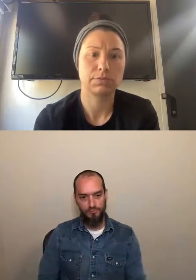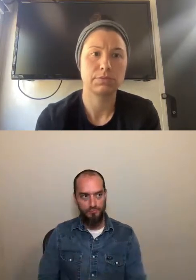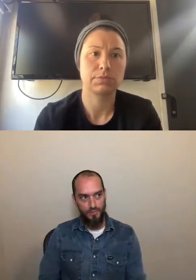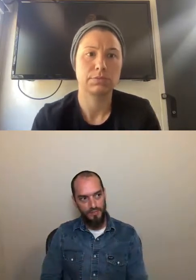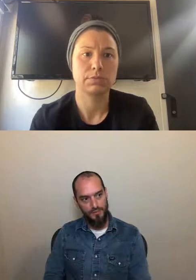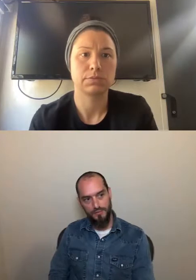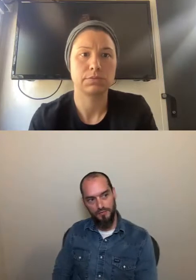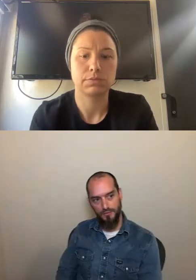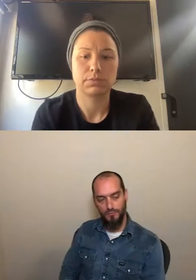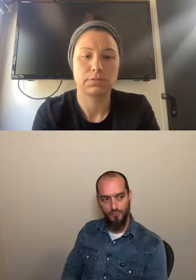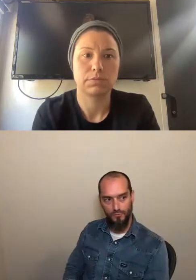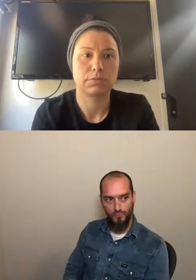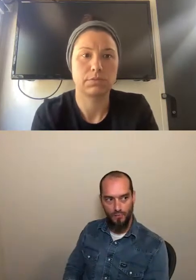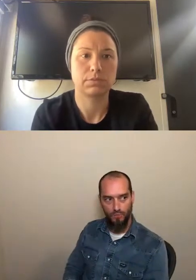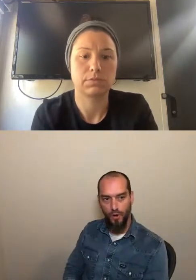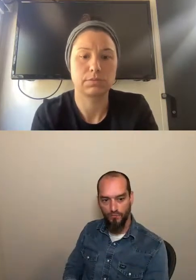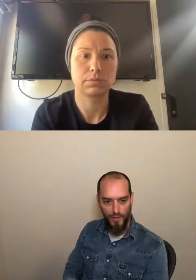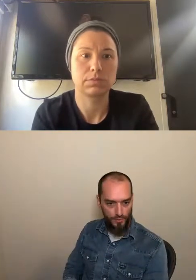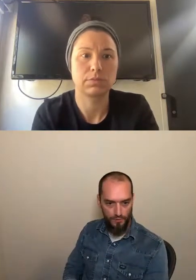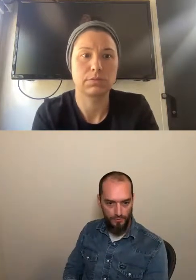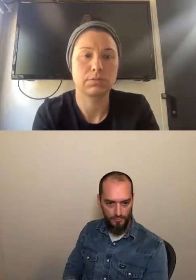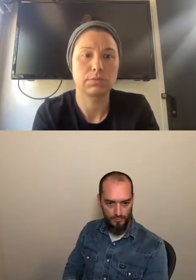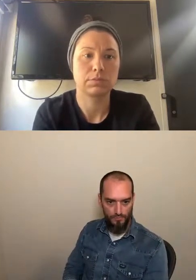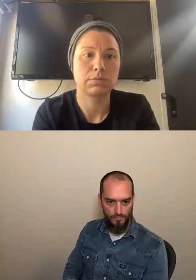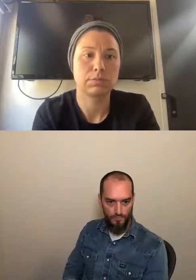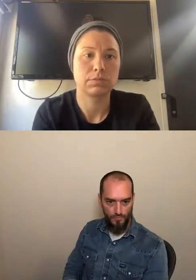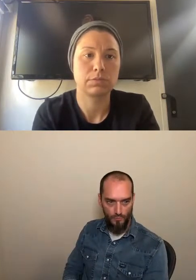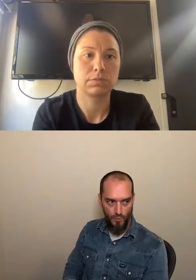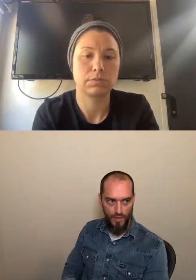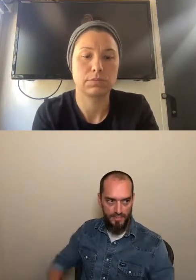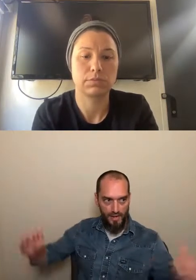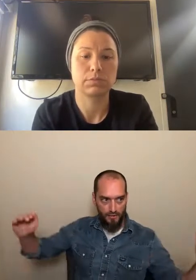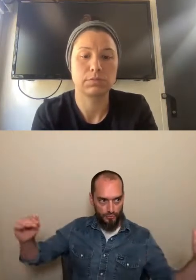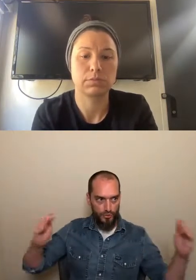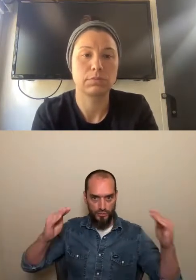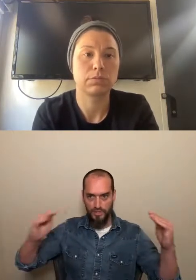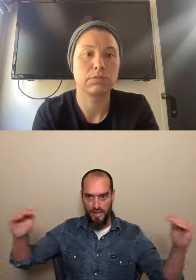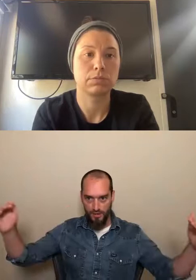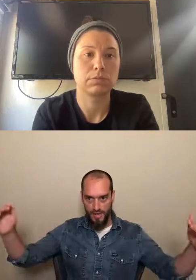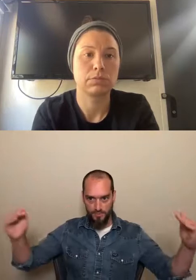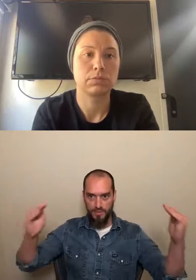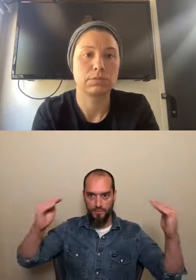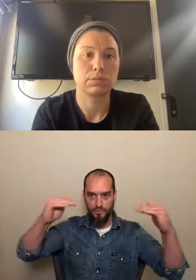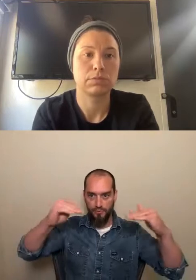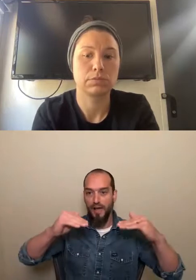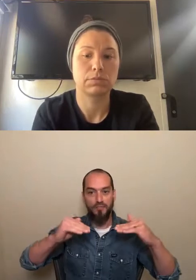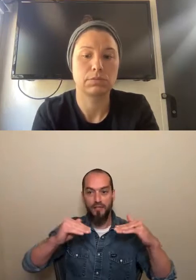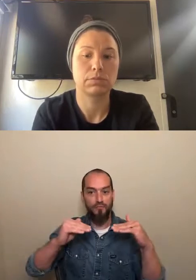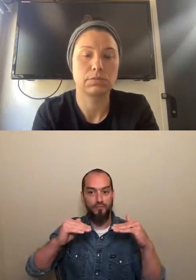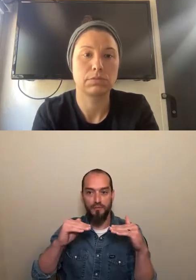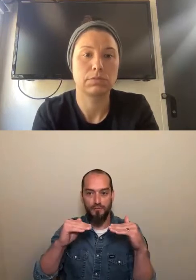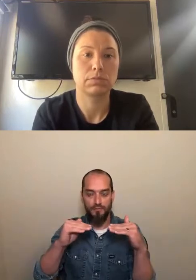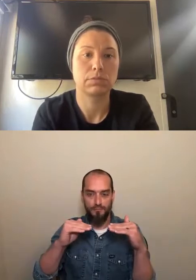important? Because of water vapor. When I say air infiltration, that air has to be coming in from the